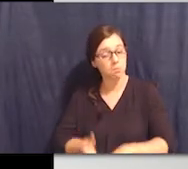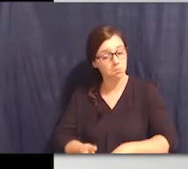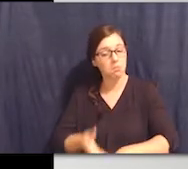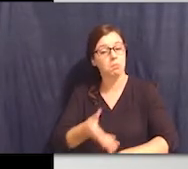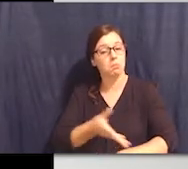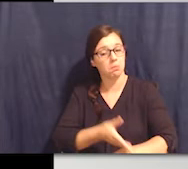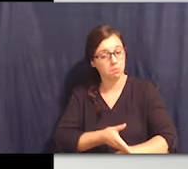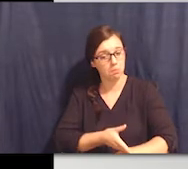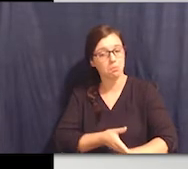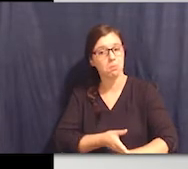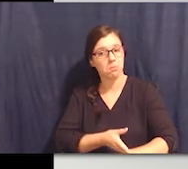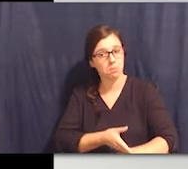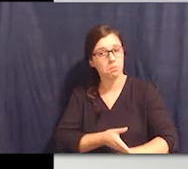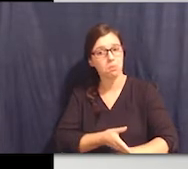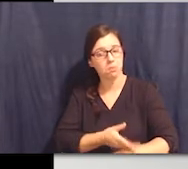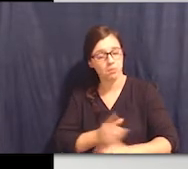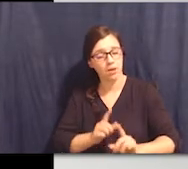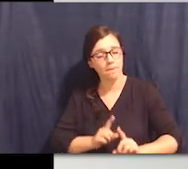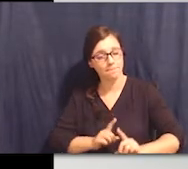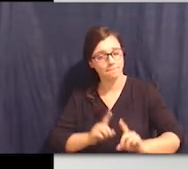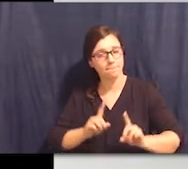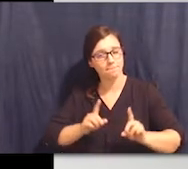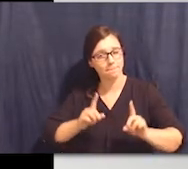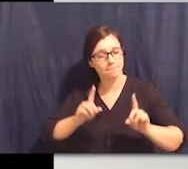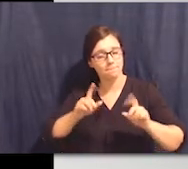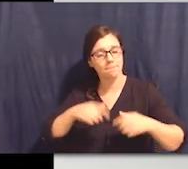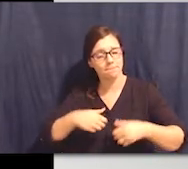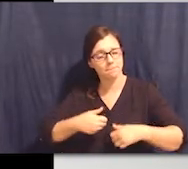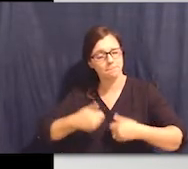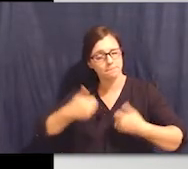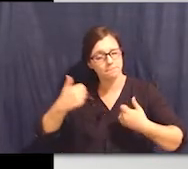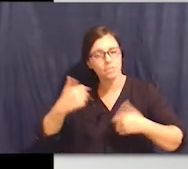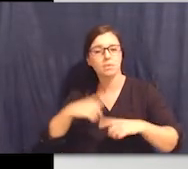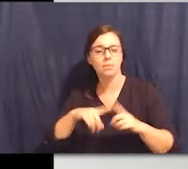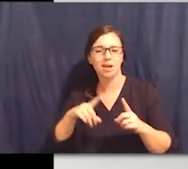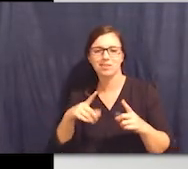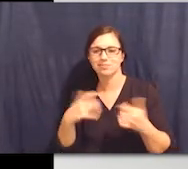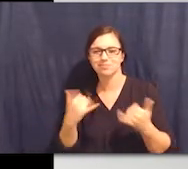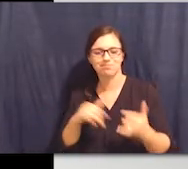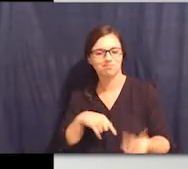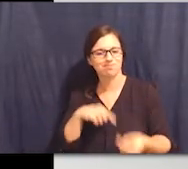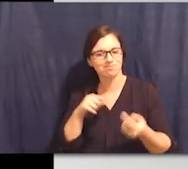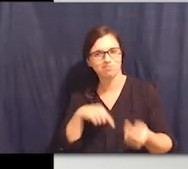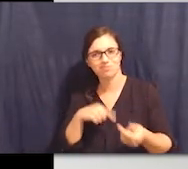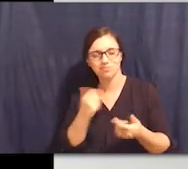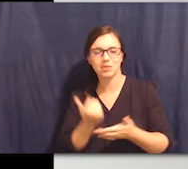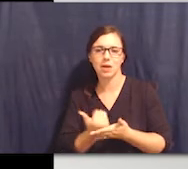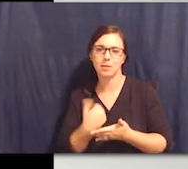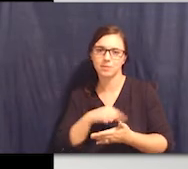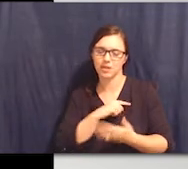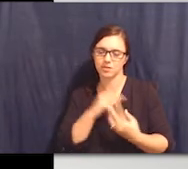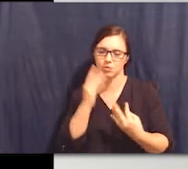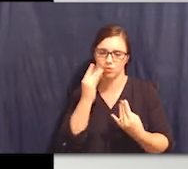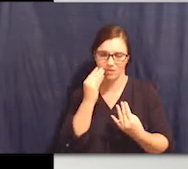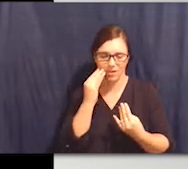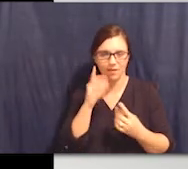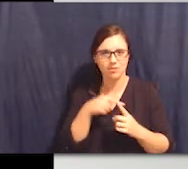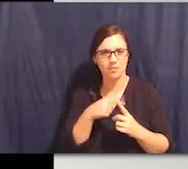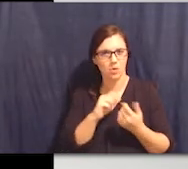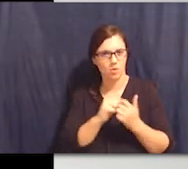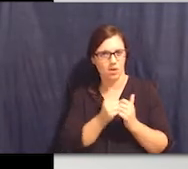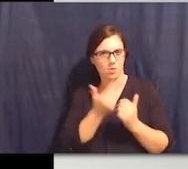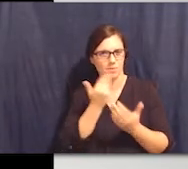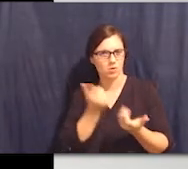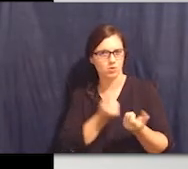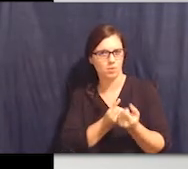work moving that needle up. We're having a little bit of trouble. That helps us to reflect on how we